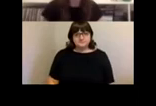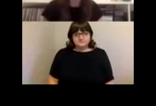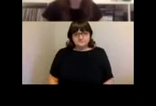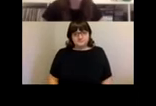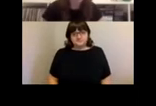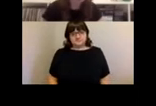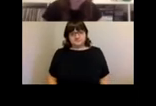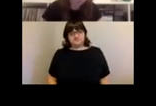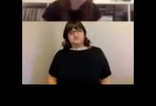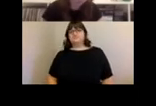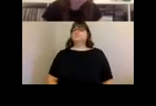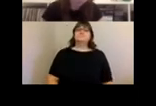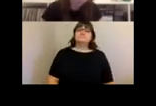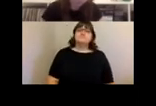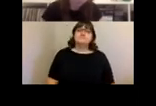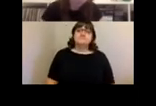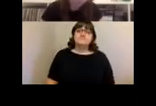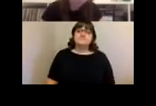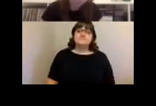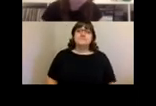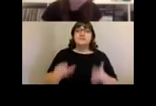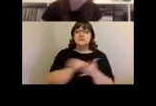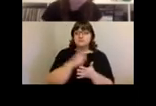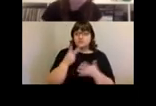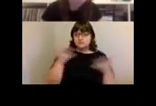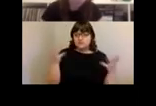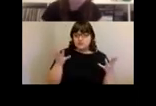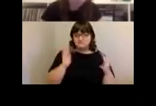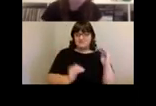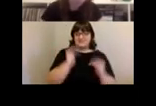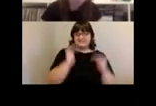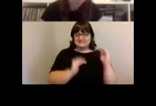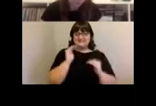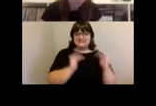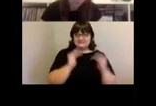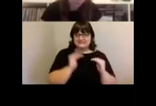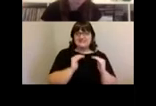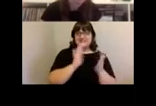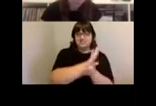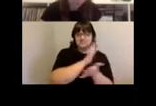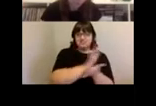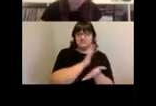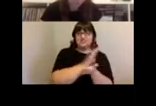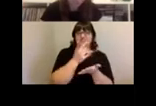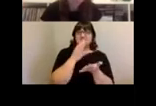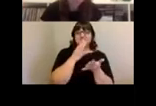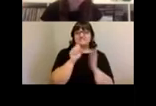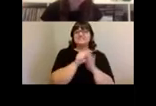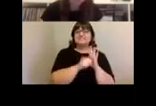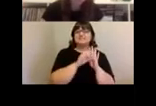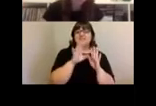So the page 2, we start off with our balance sheet, or our statement of financial position. You'll see we have cash